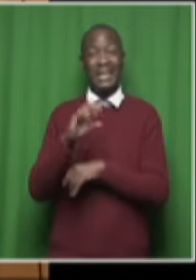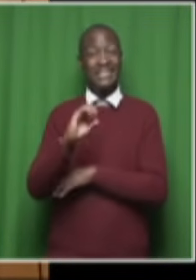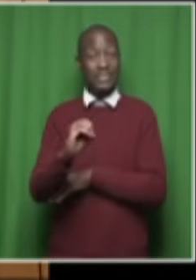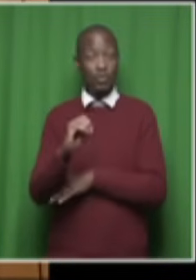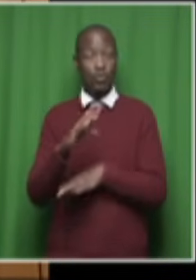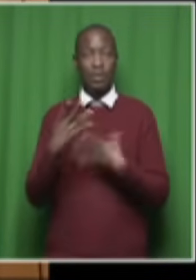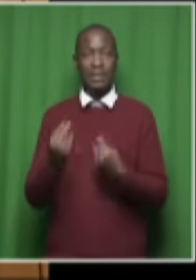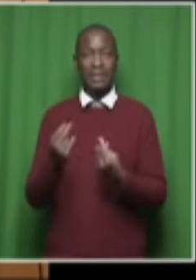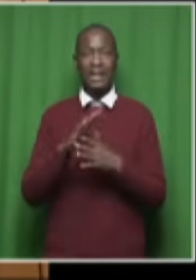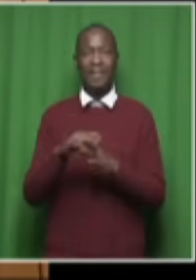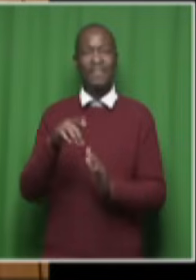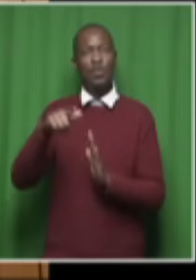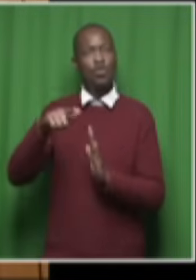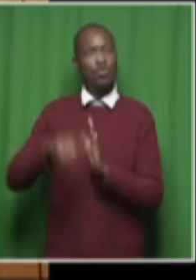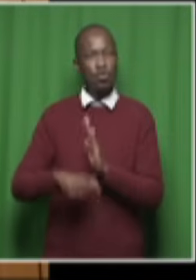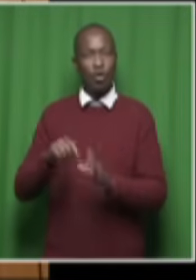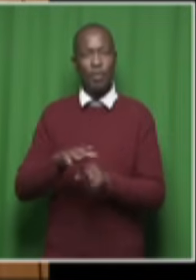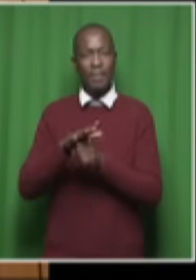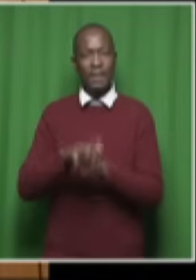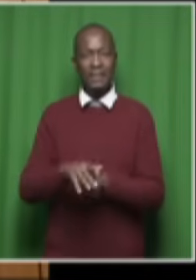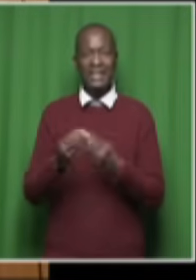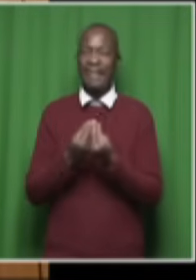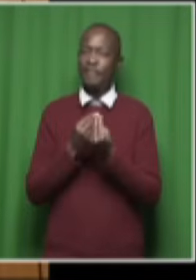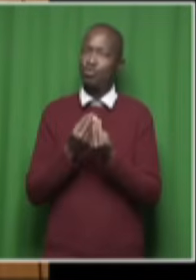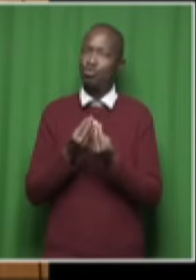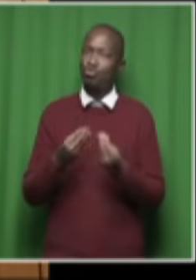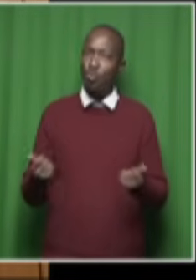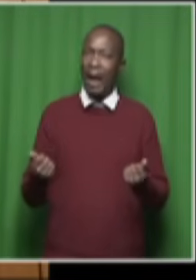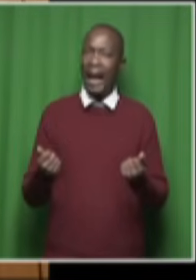lack of low pressure systems in the area. They had dry conditions.